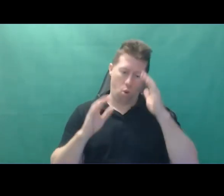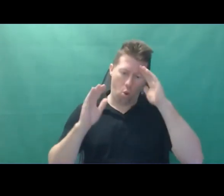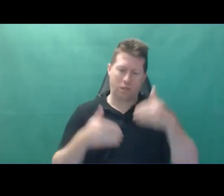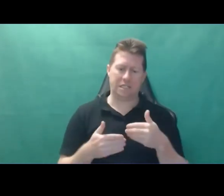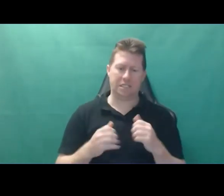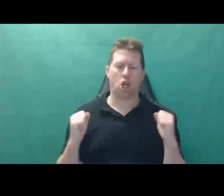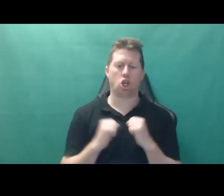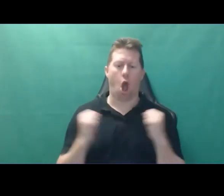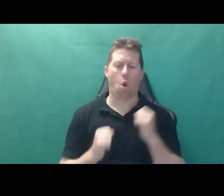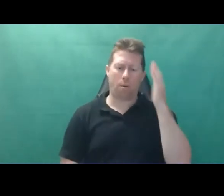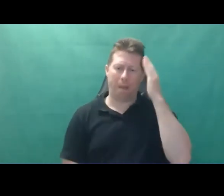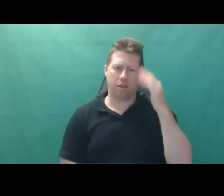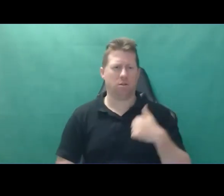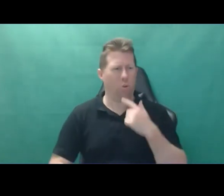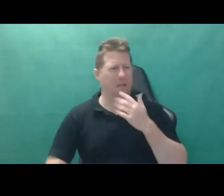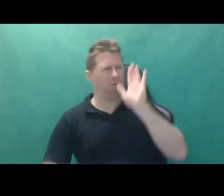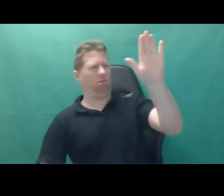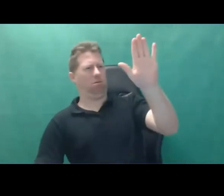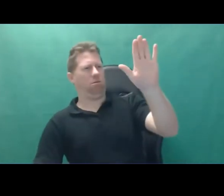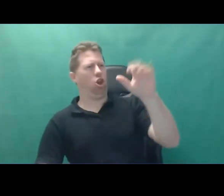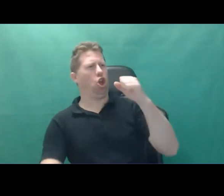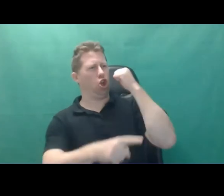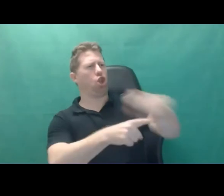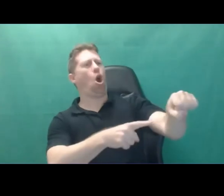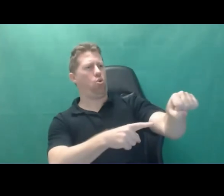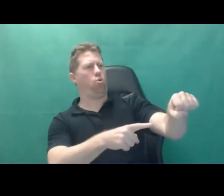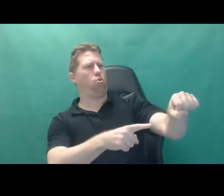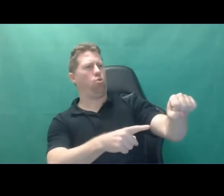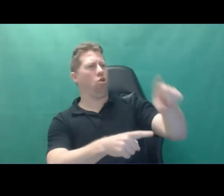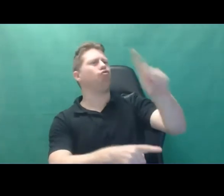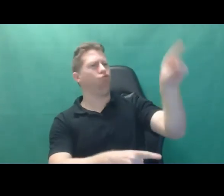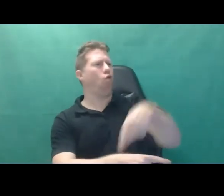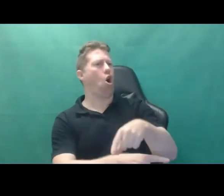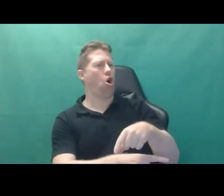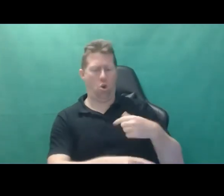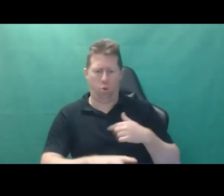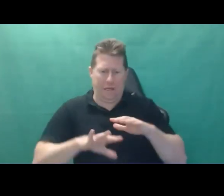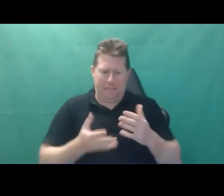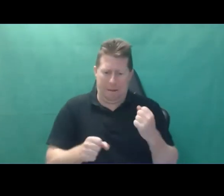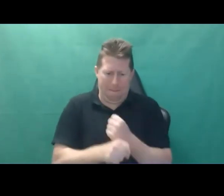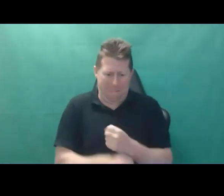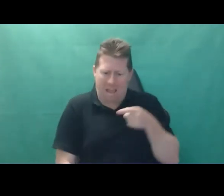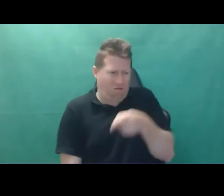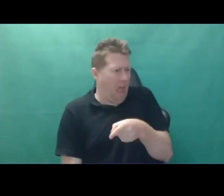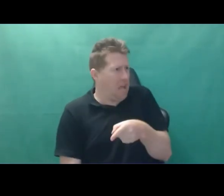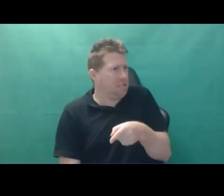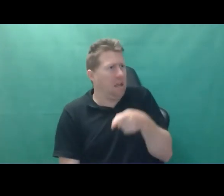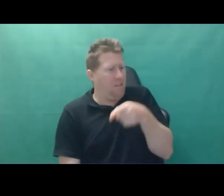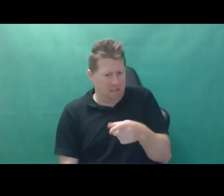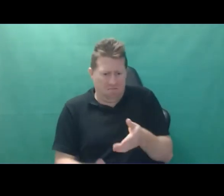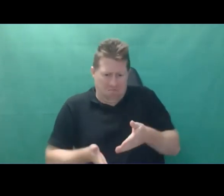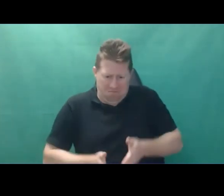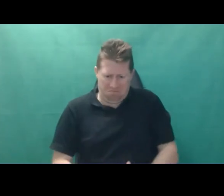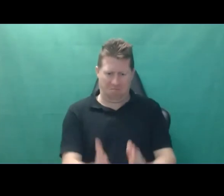we had the strength to say, bloody hell, no, we're not. We're not. We didn't create this. This is an organic condition,